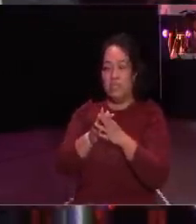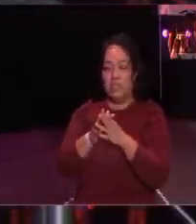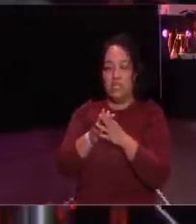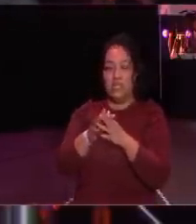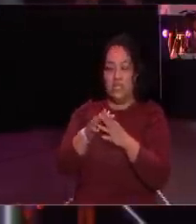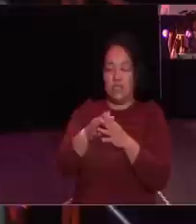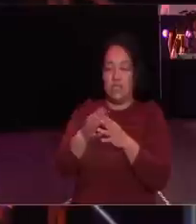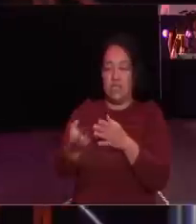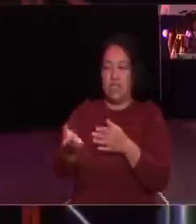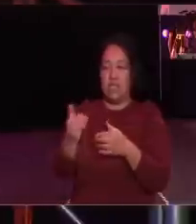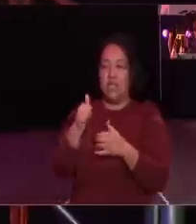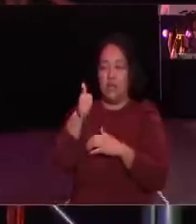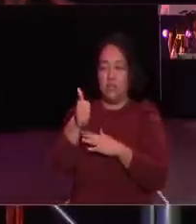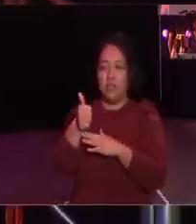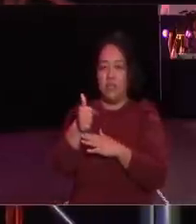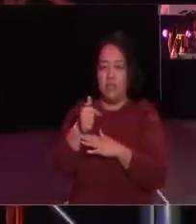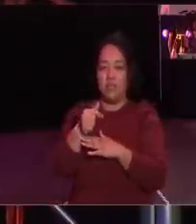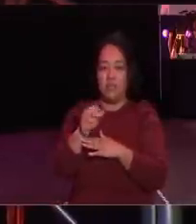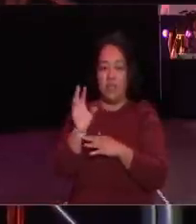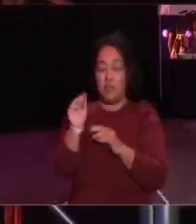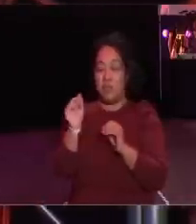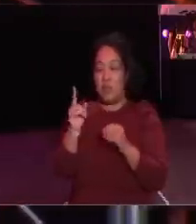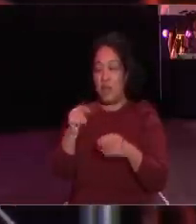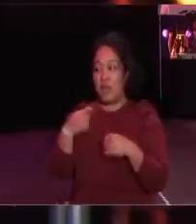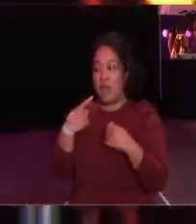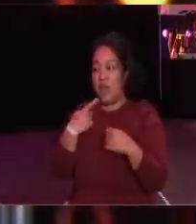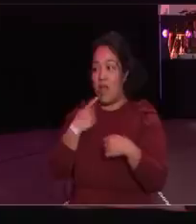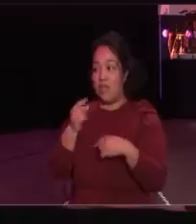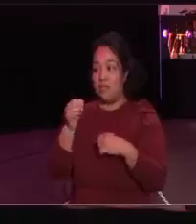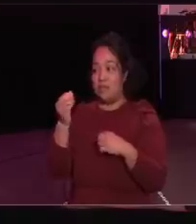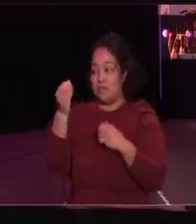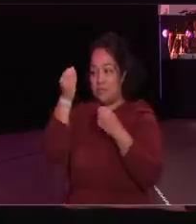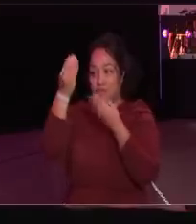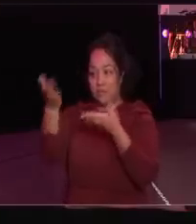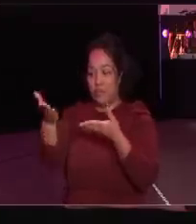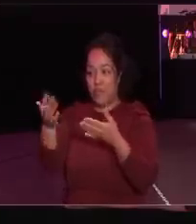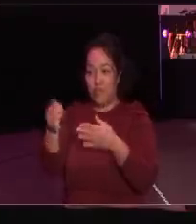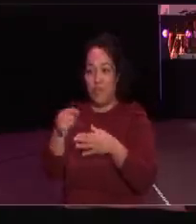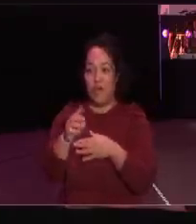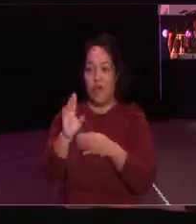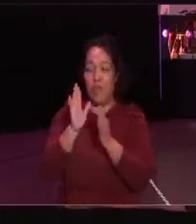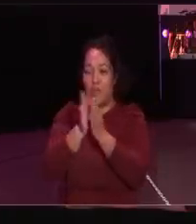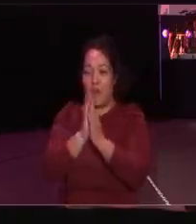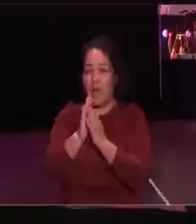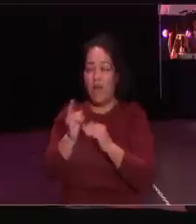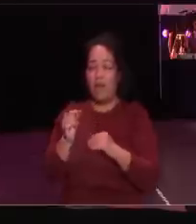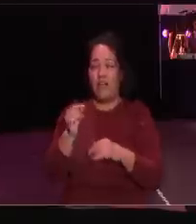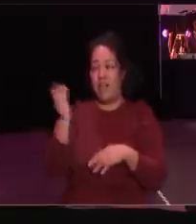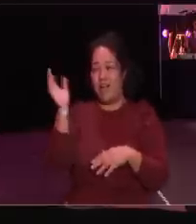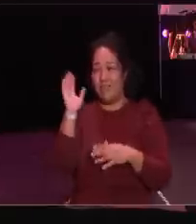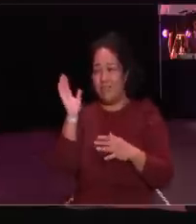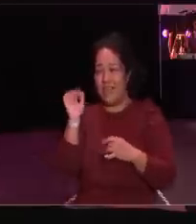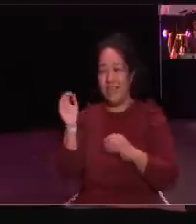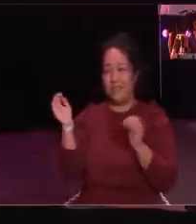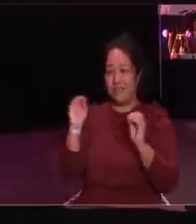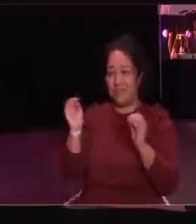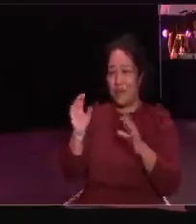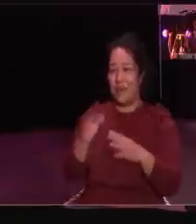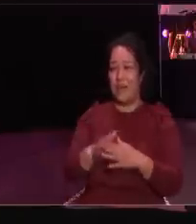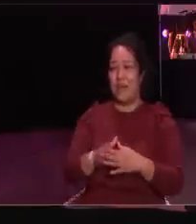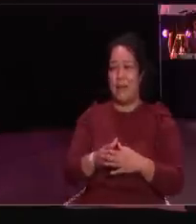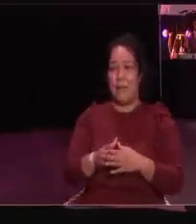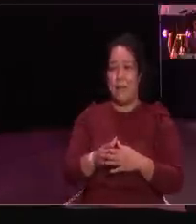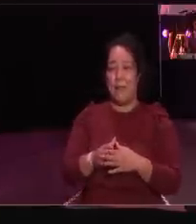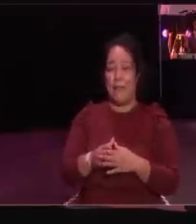que decir que tienes que ir a orar. No one has to tell you to go pray. No tienes que escuchar a nadie. You don't need to hear anybody. Ya en ese momento empiezas